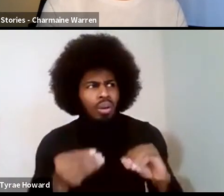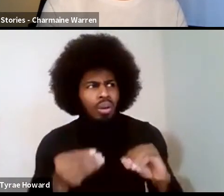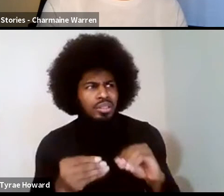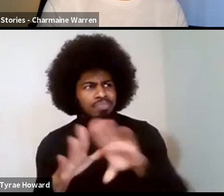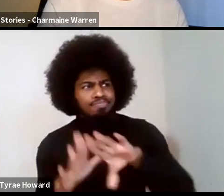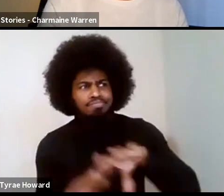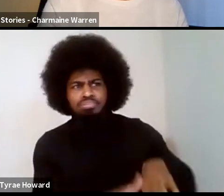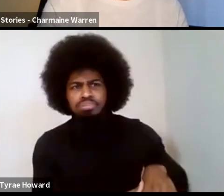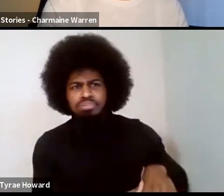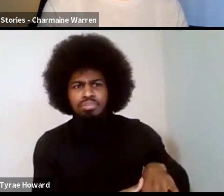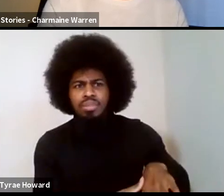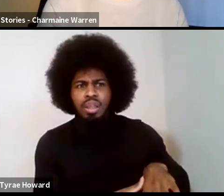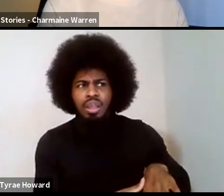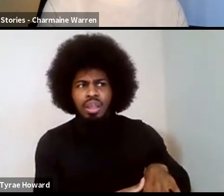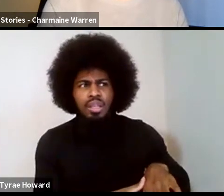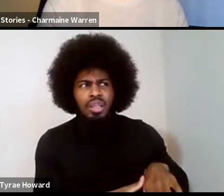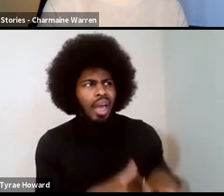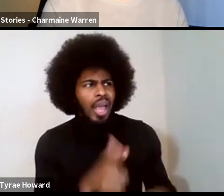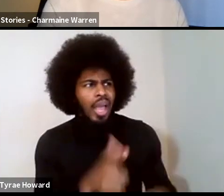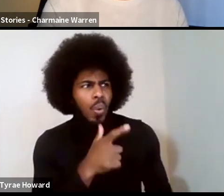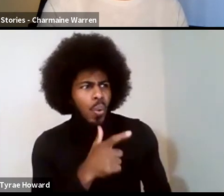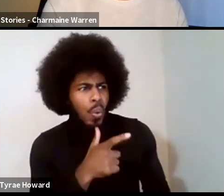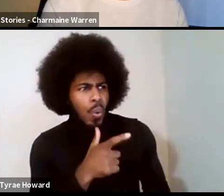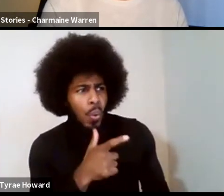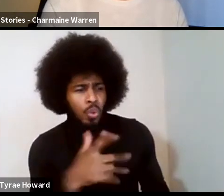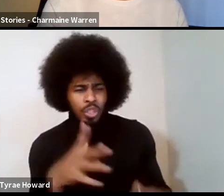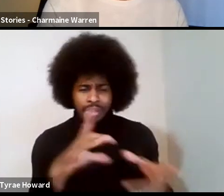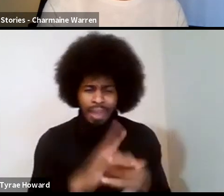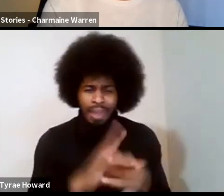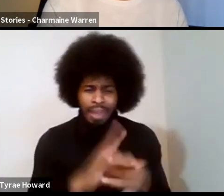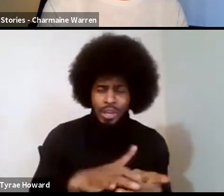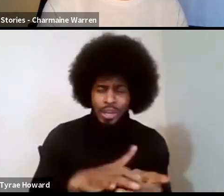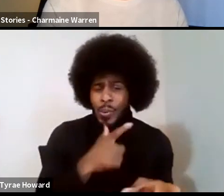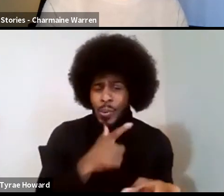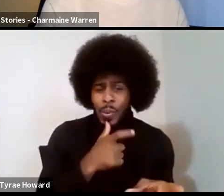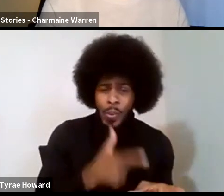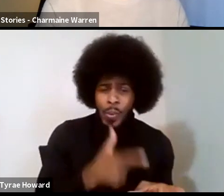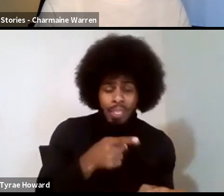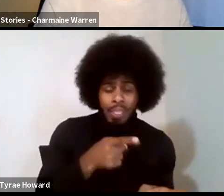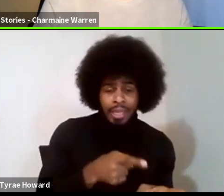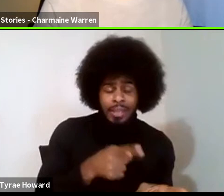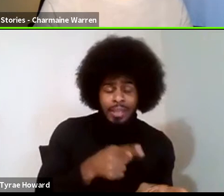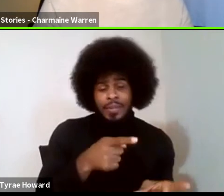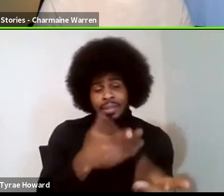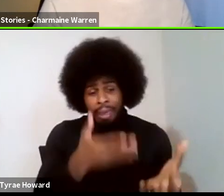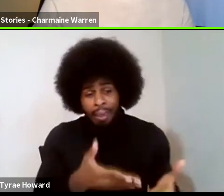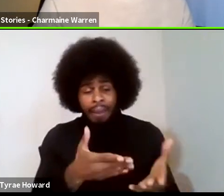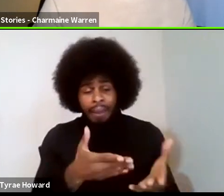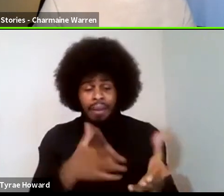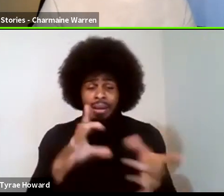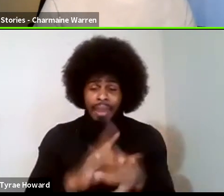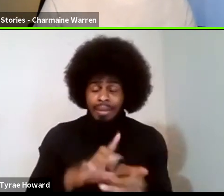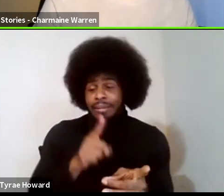who danced with who back when. And so I'm rambling now.